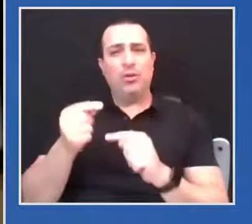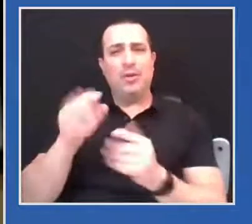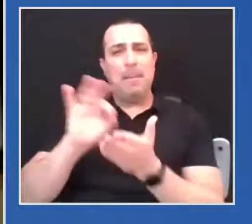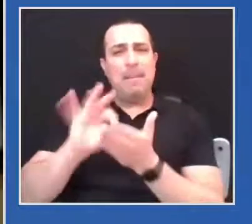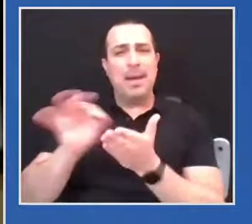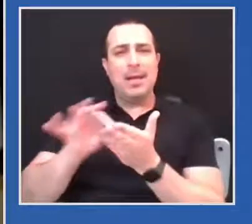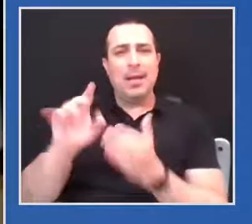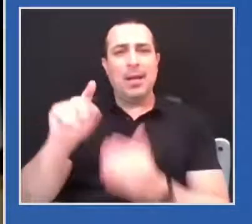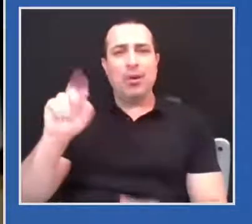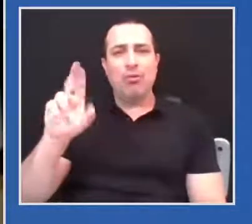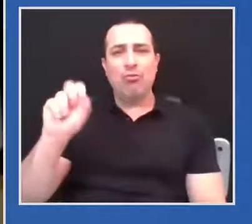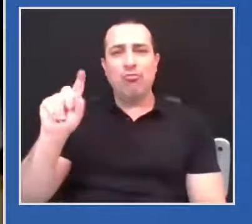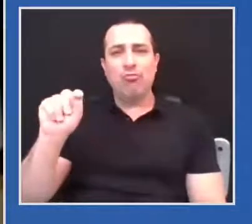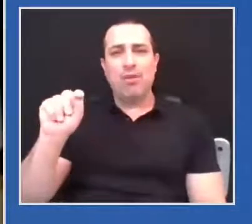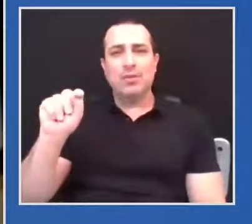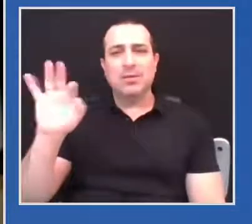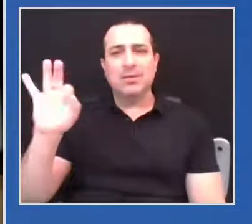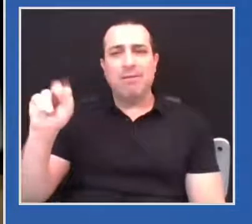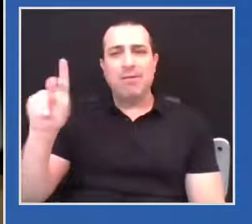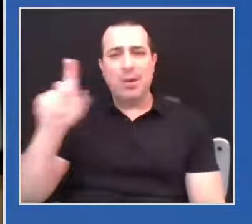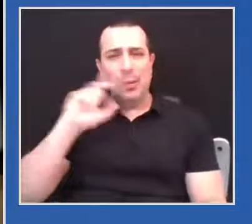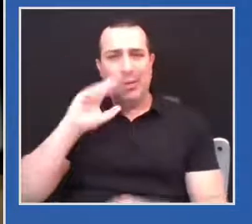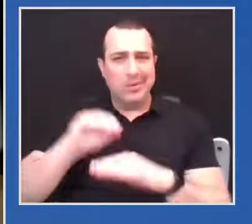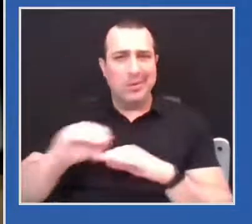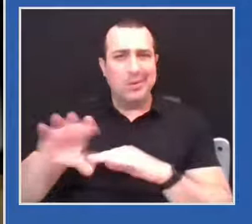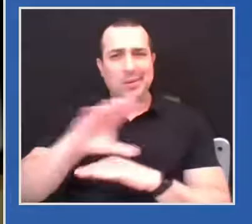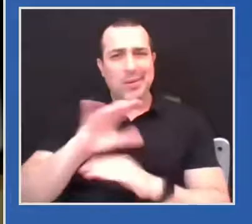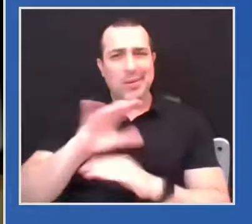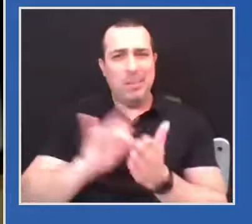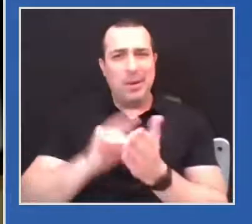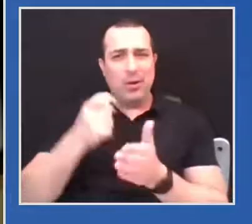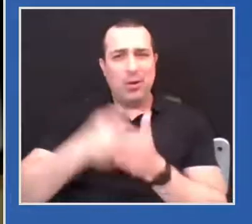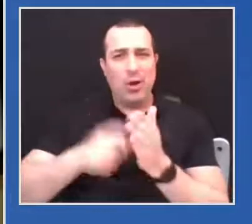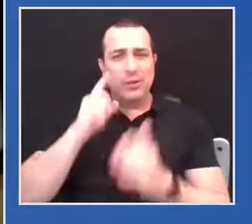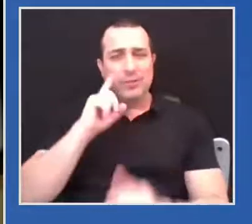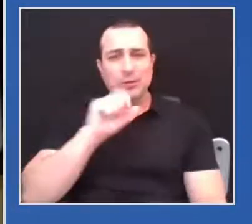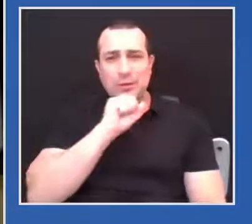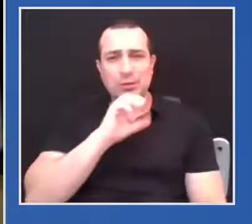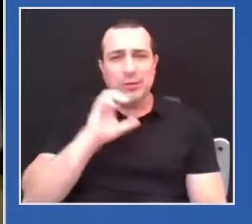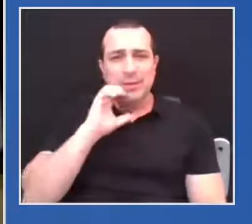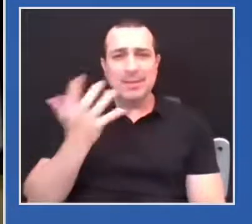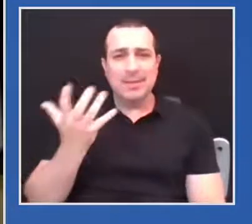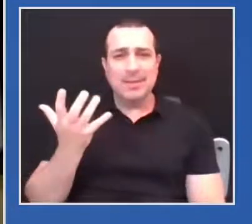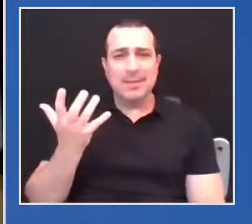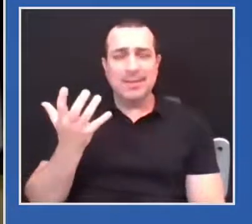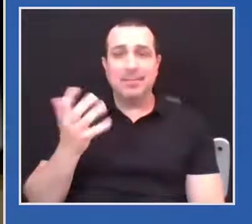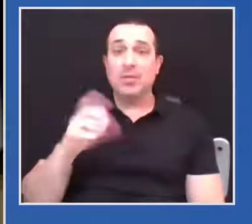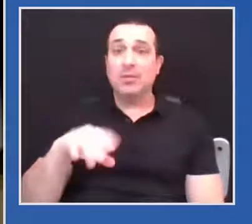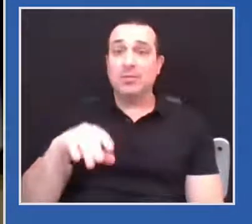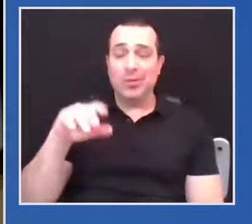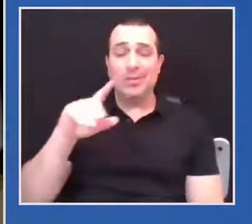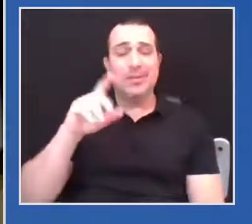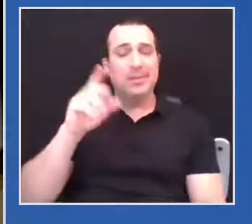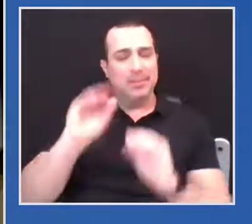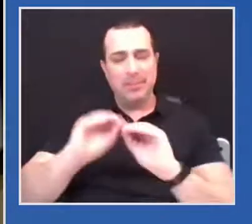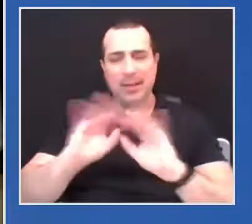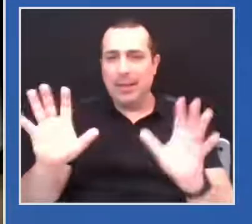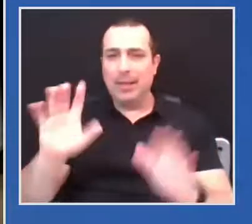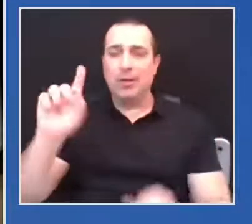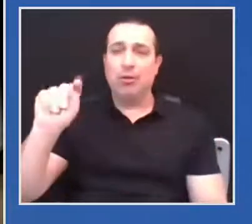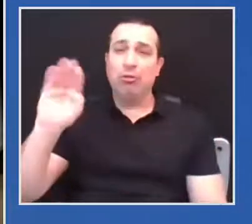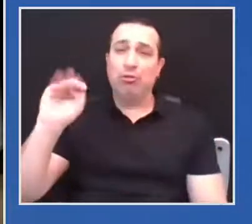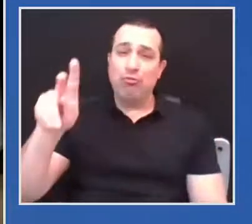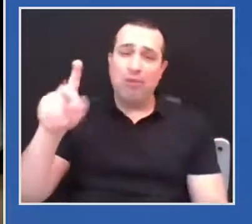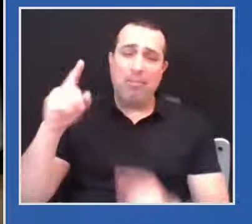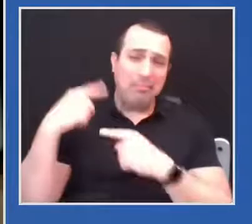seniors. Let's be clear about this. Donald Trump has tried for almost